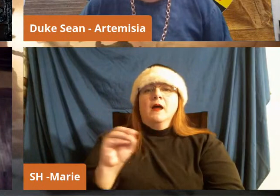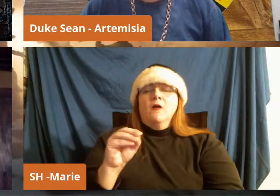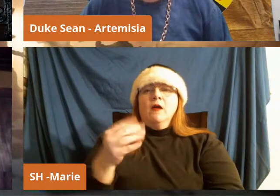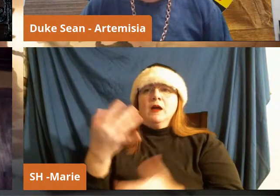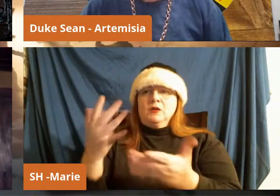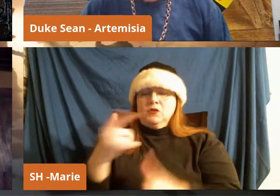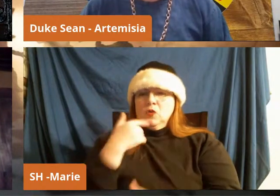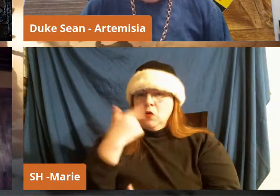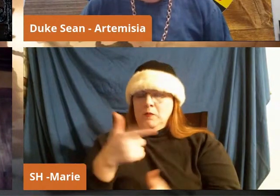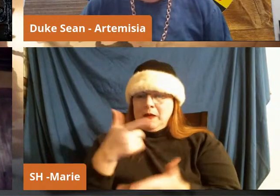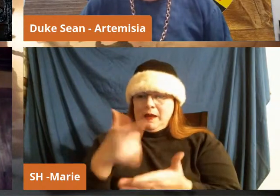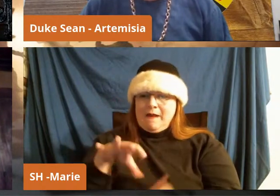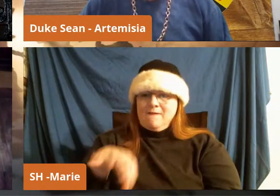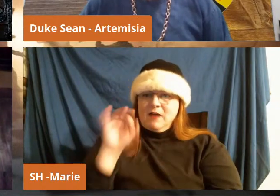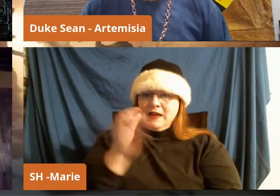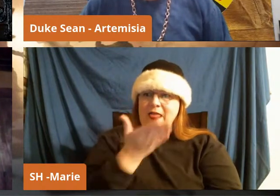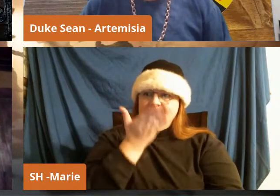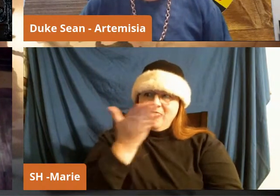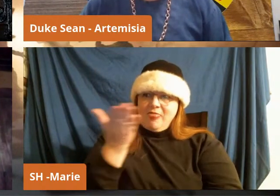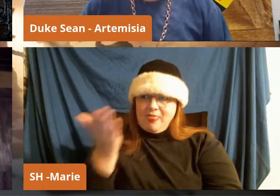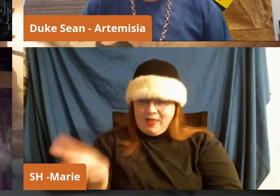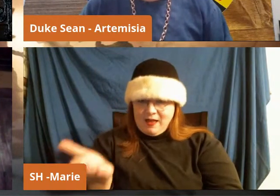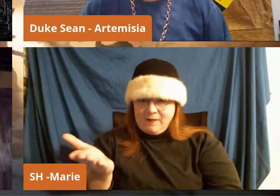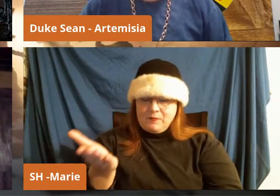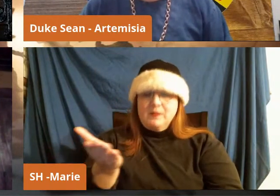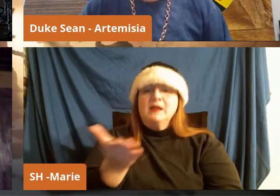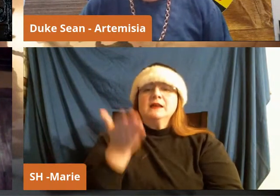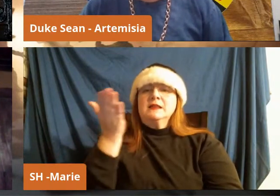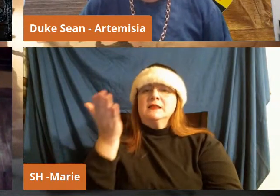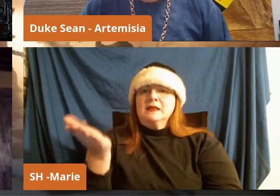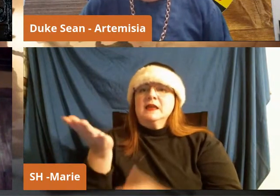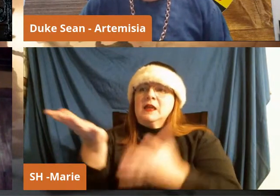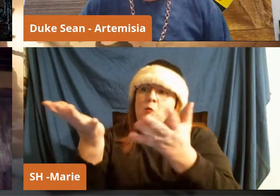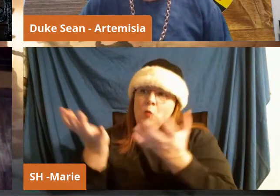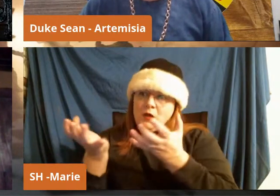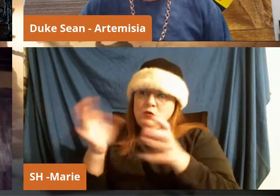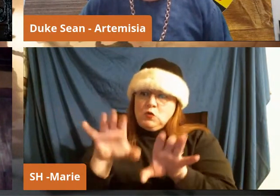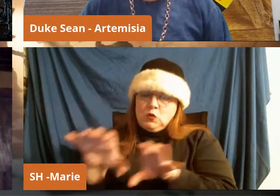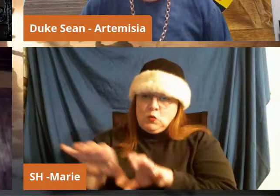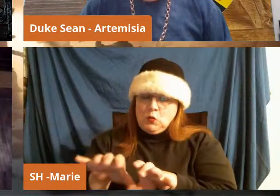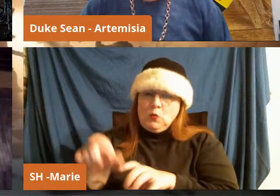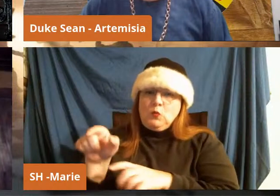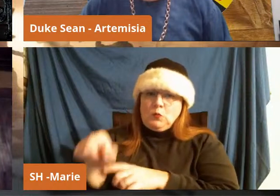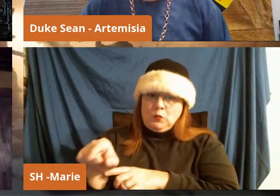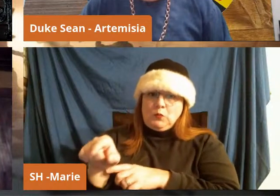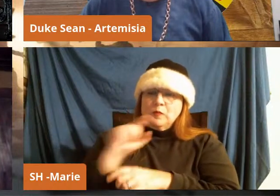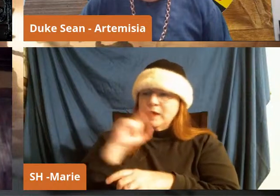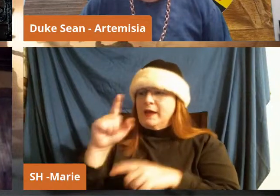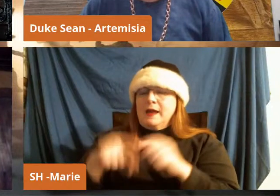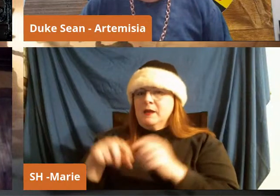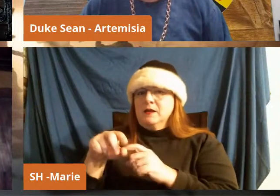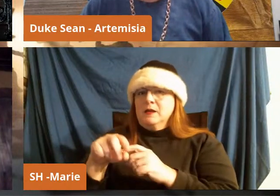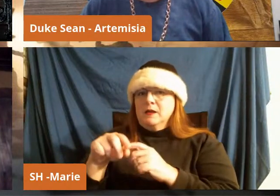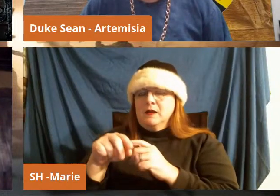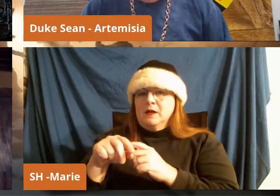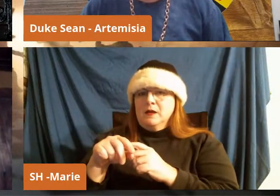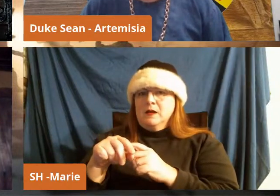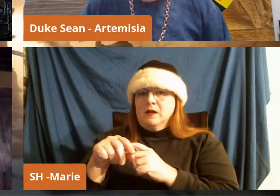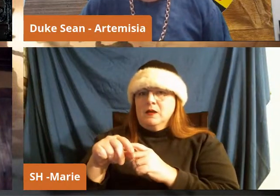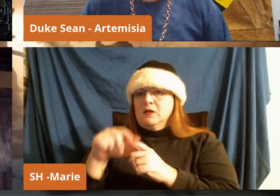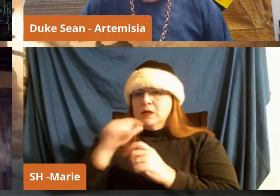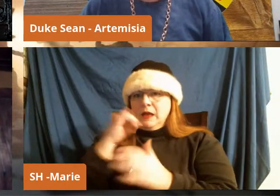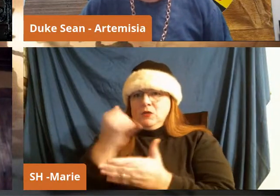he had to find a thing, it still has to be a thing that he wants to do. Right. He can't do calligraphy because I say do